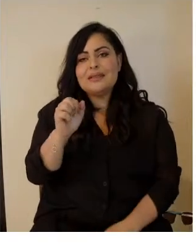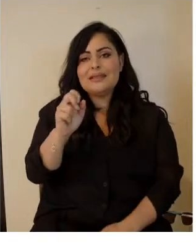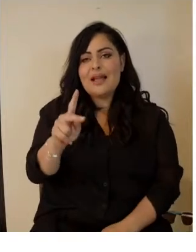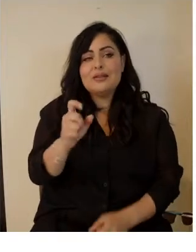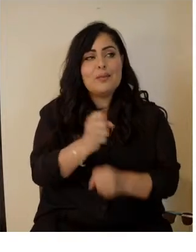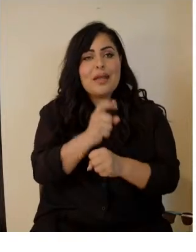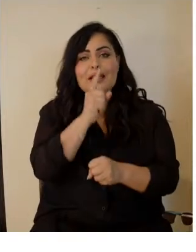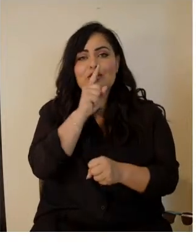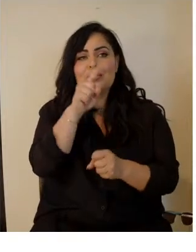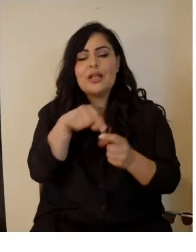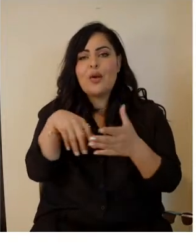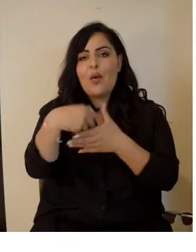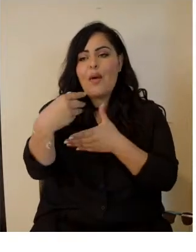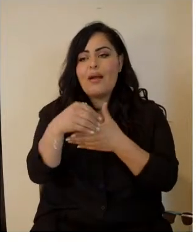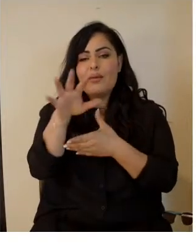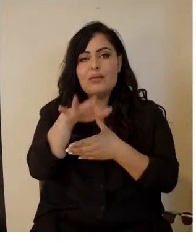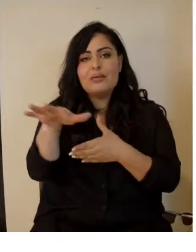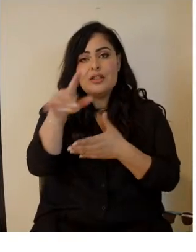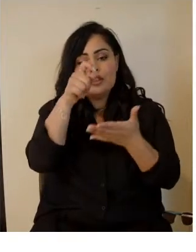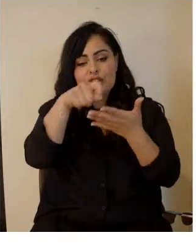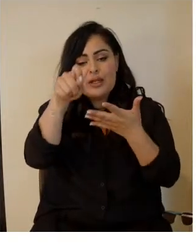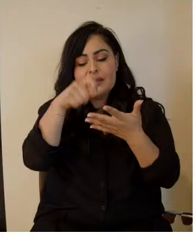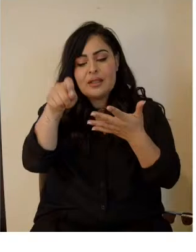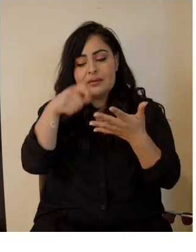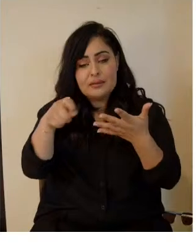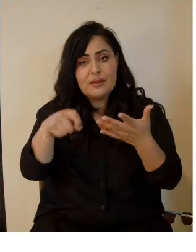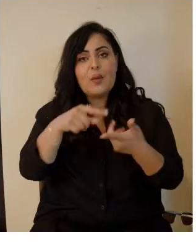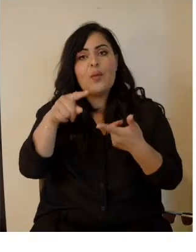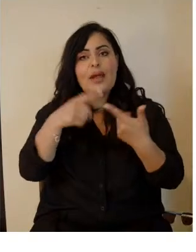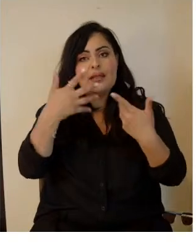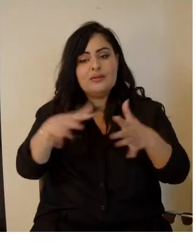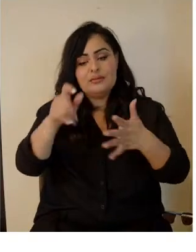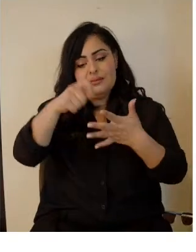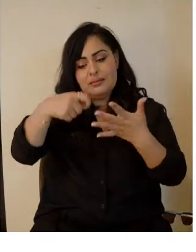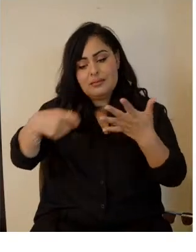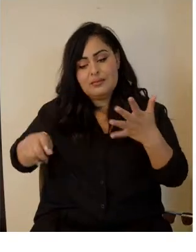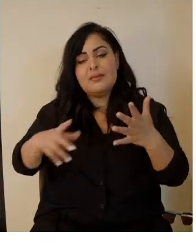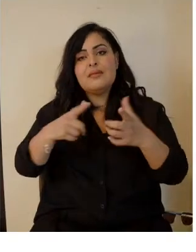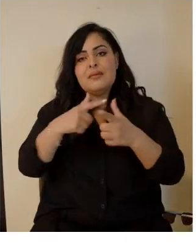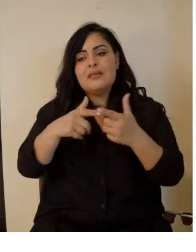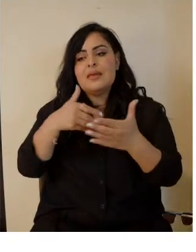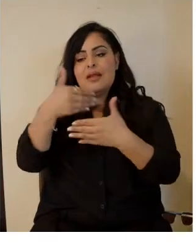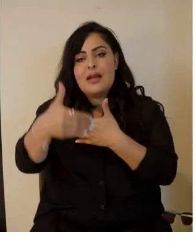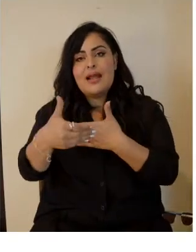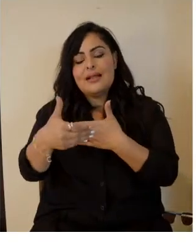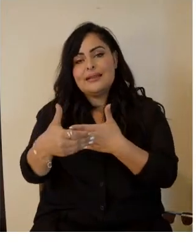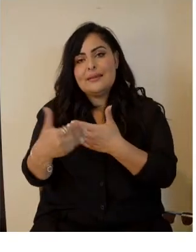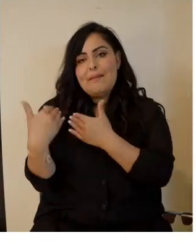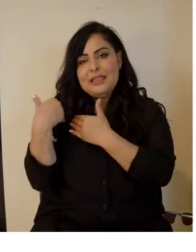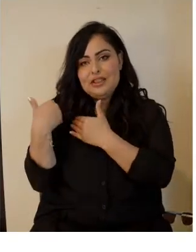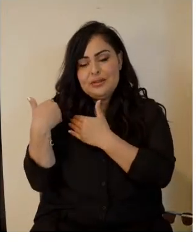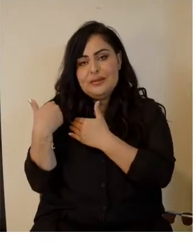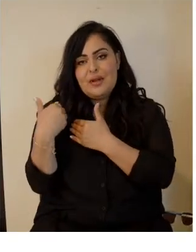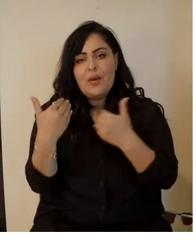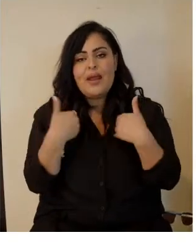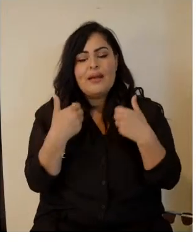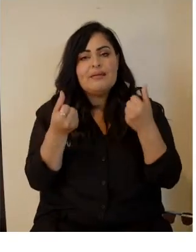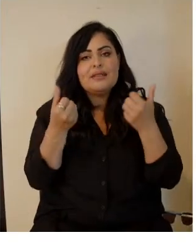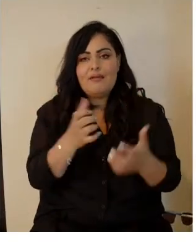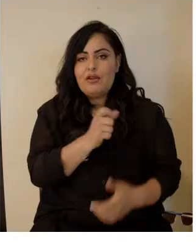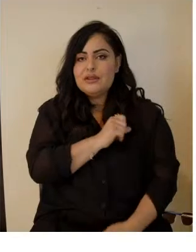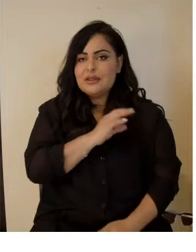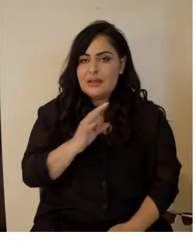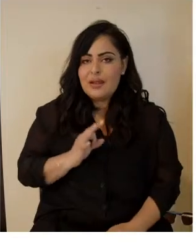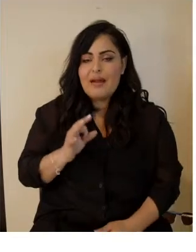that they are completed, and once completed, they move on to another mission. We have several personnel available to